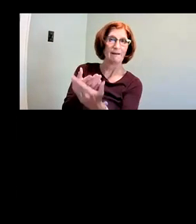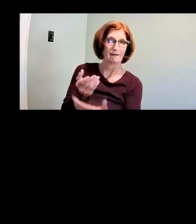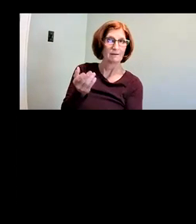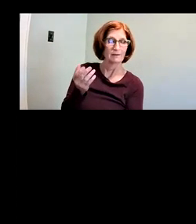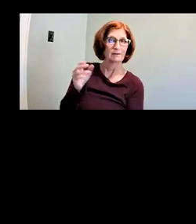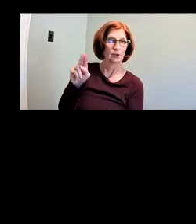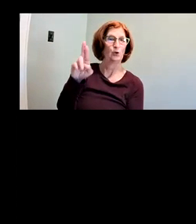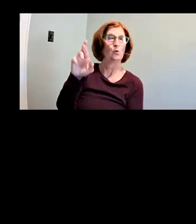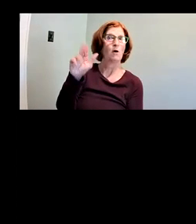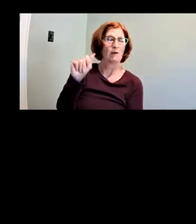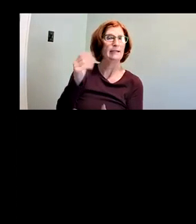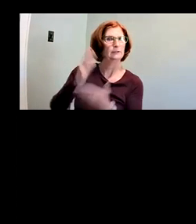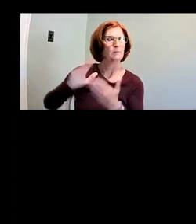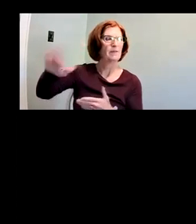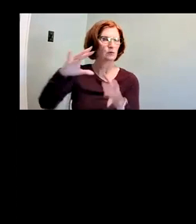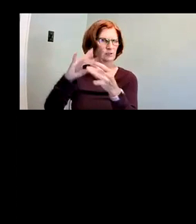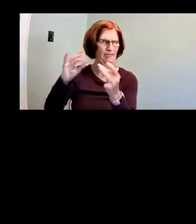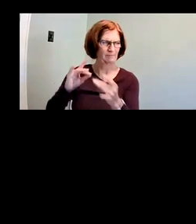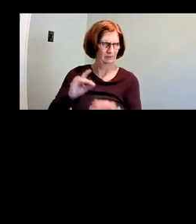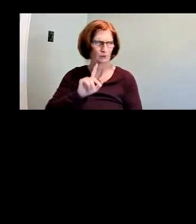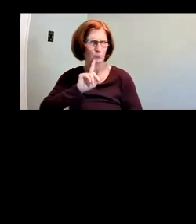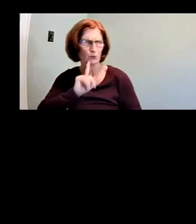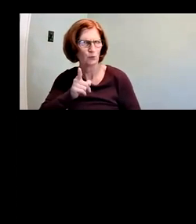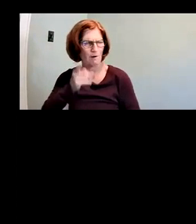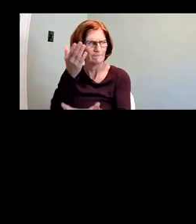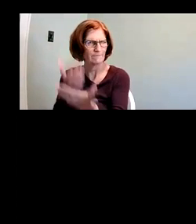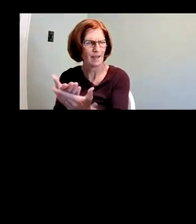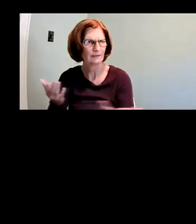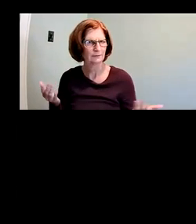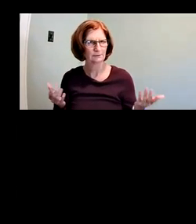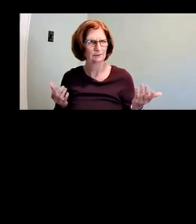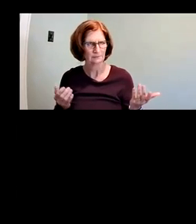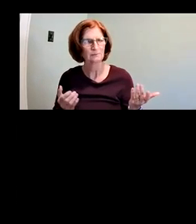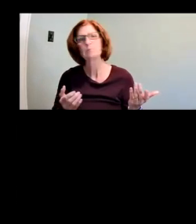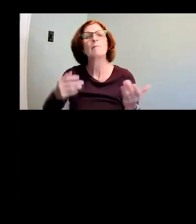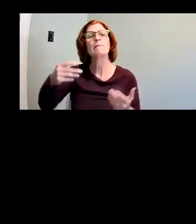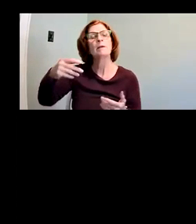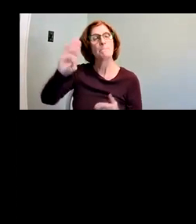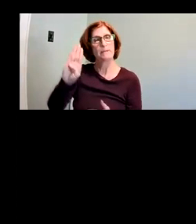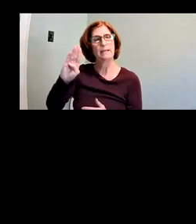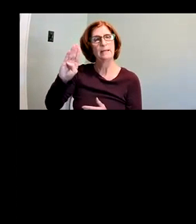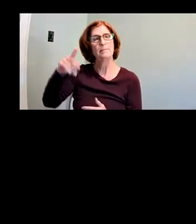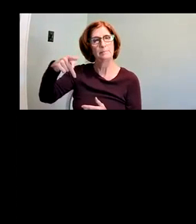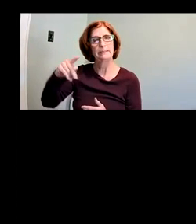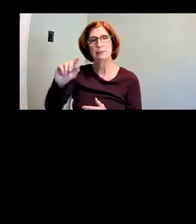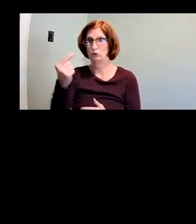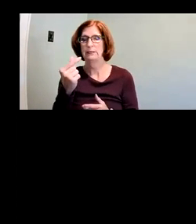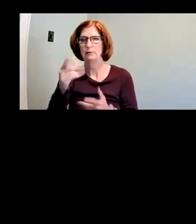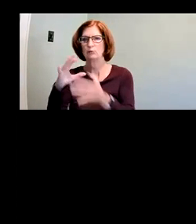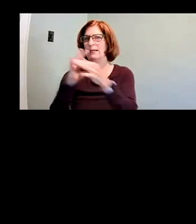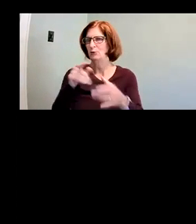regards to statements from the BPG and PAR regarding to the